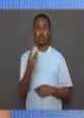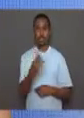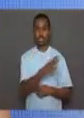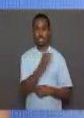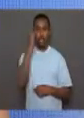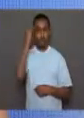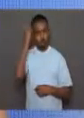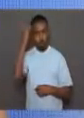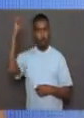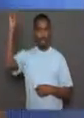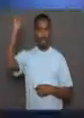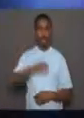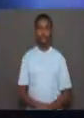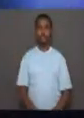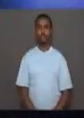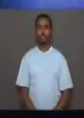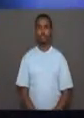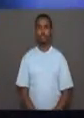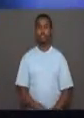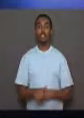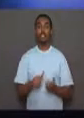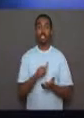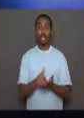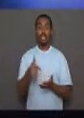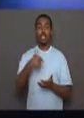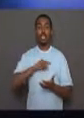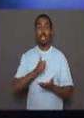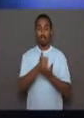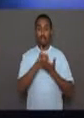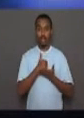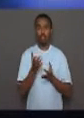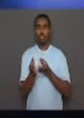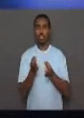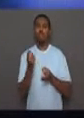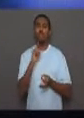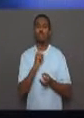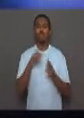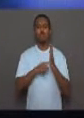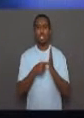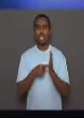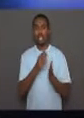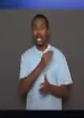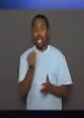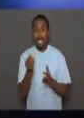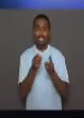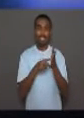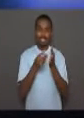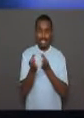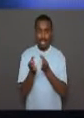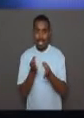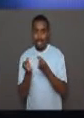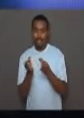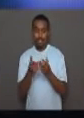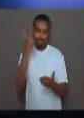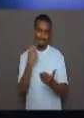and opinions. They help us to explain what we mean and to clarify